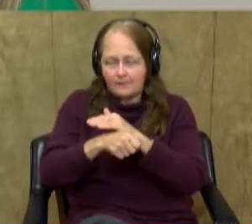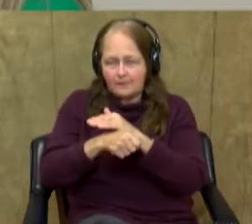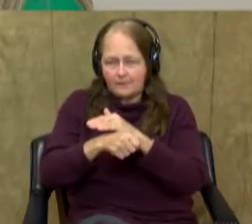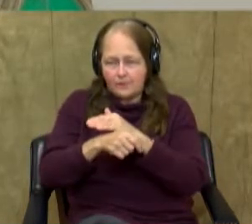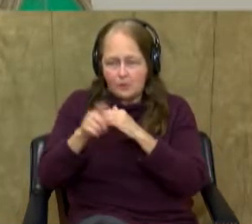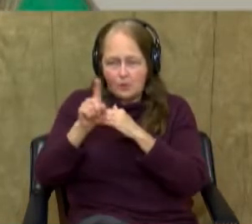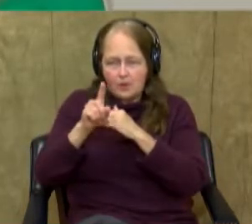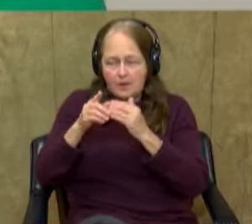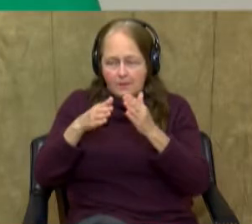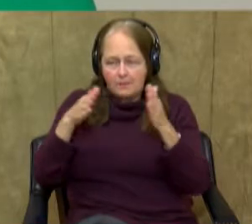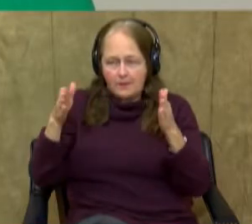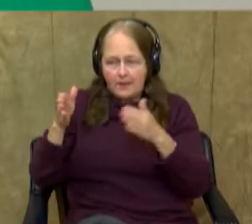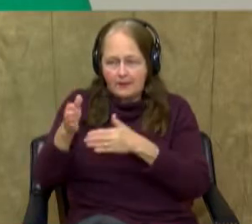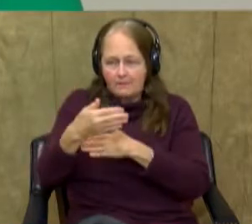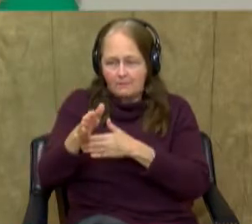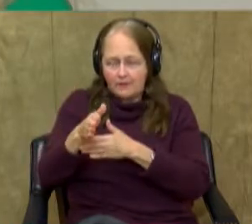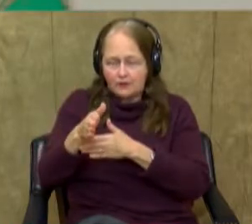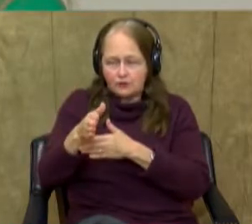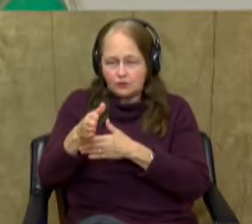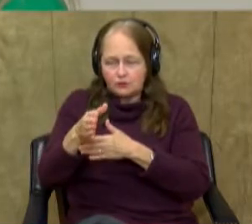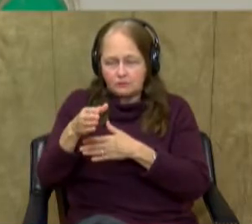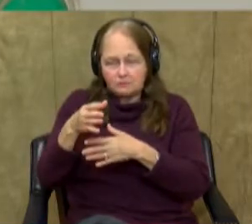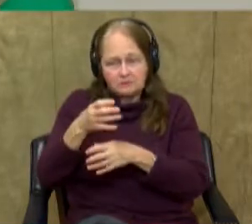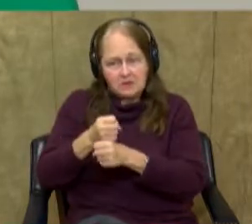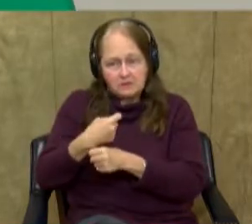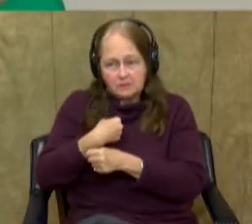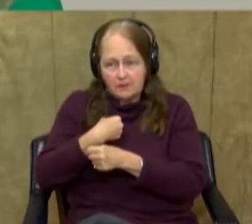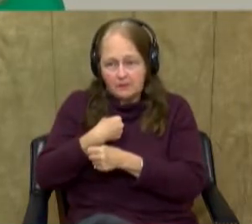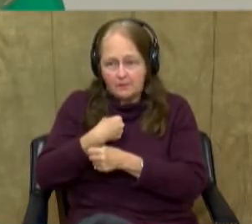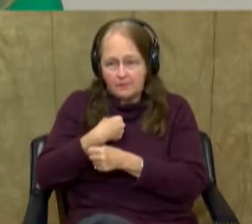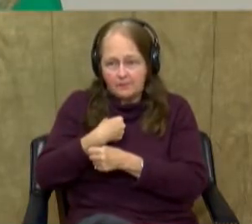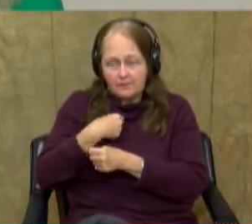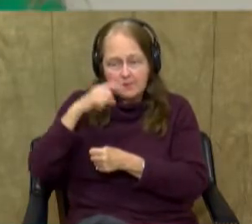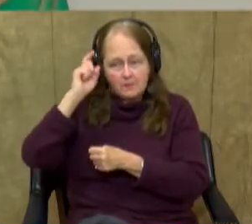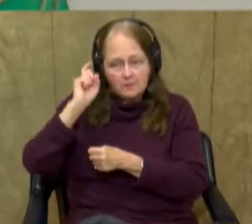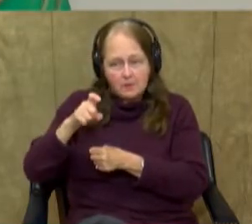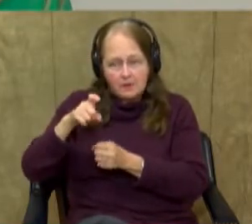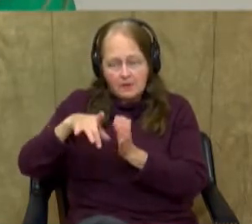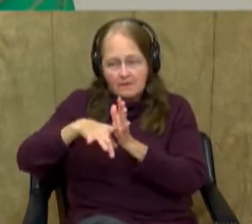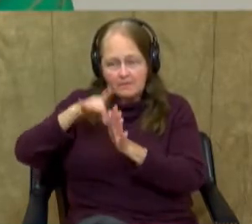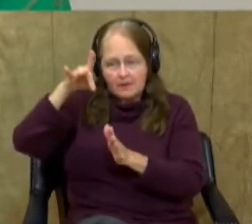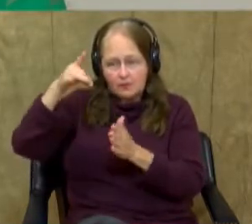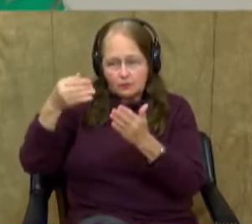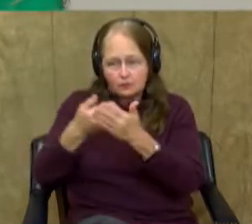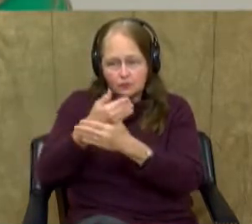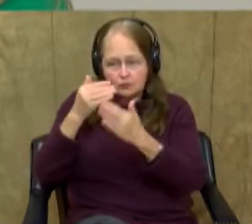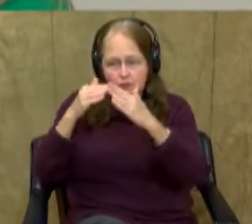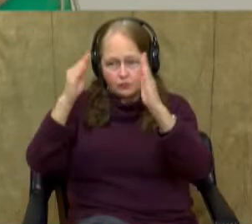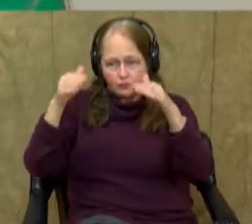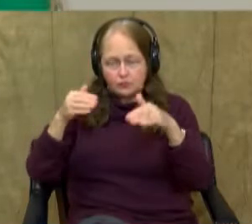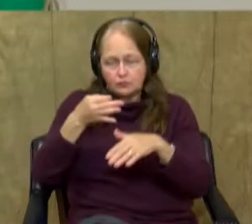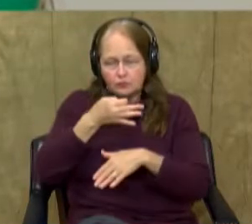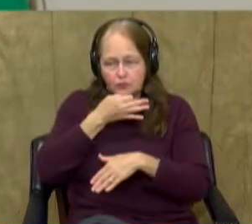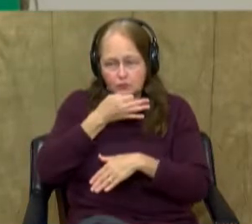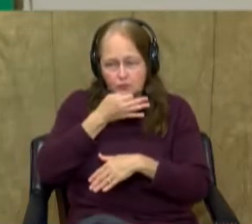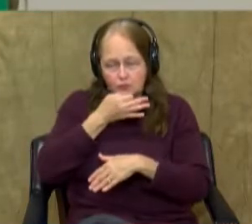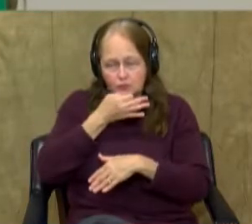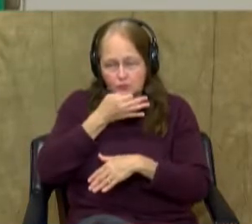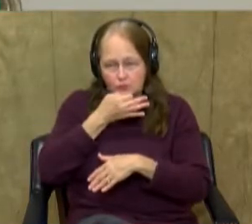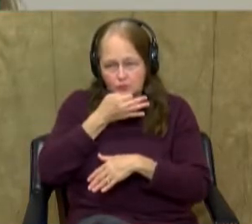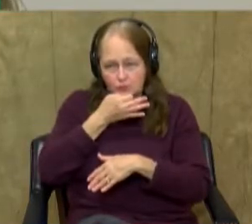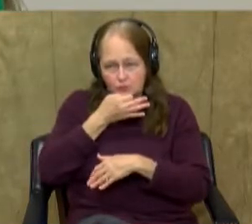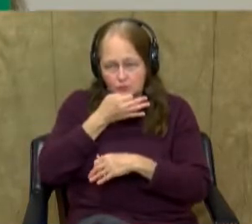big fish comes along and attacks me, he thought. I must find a new house soon.